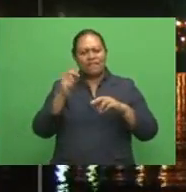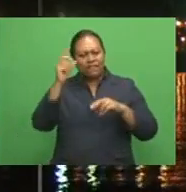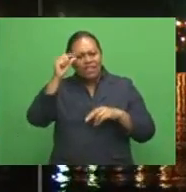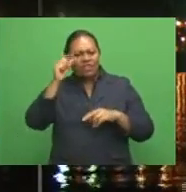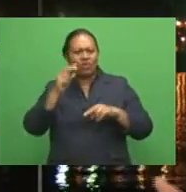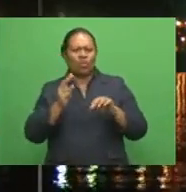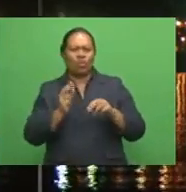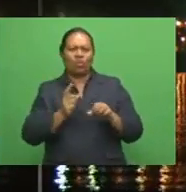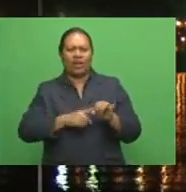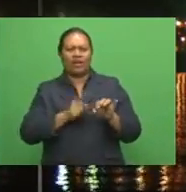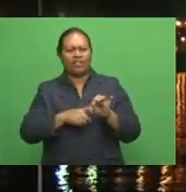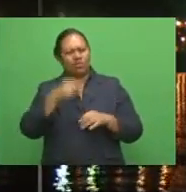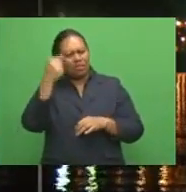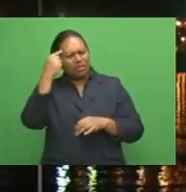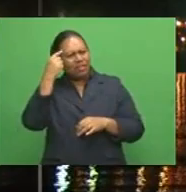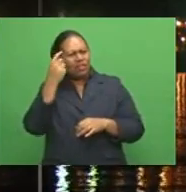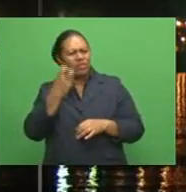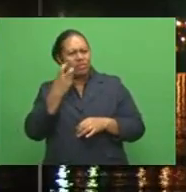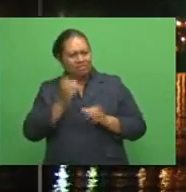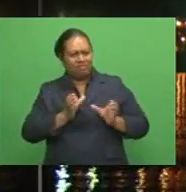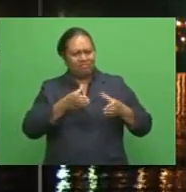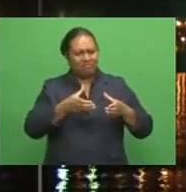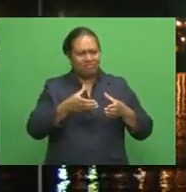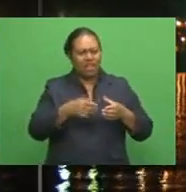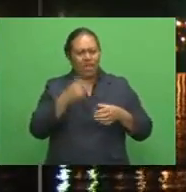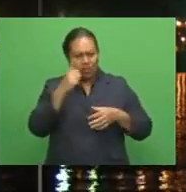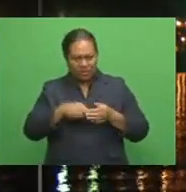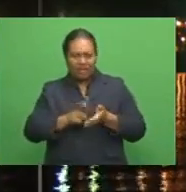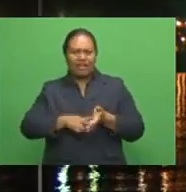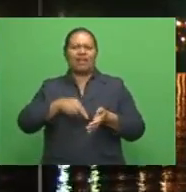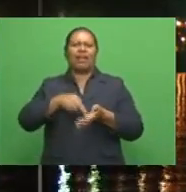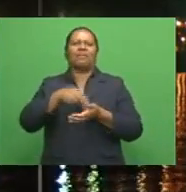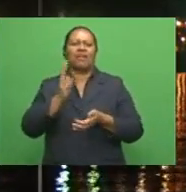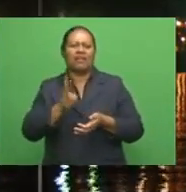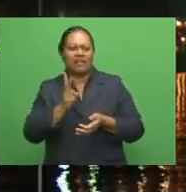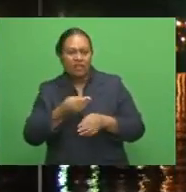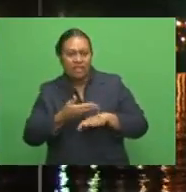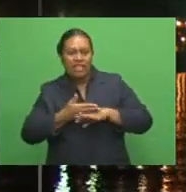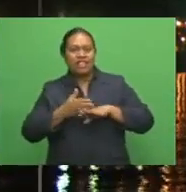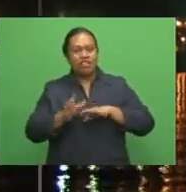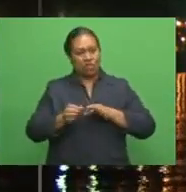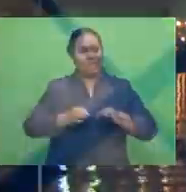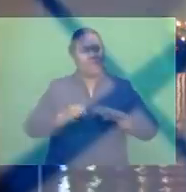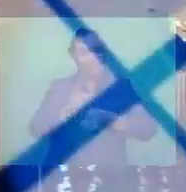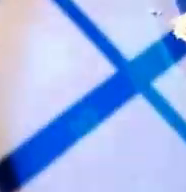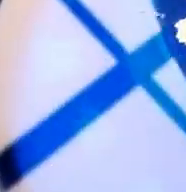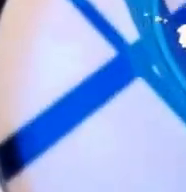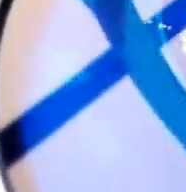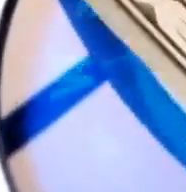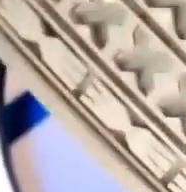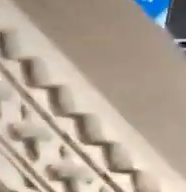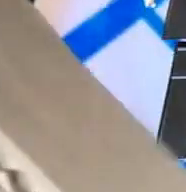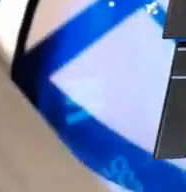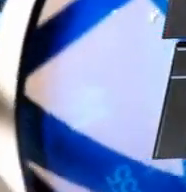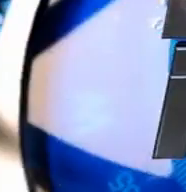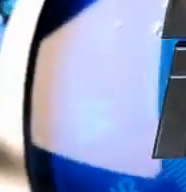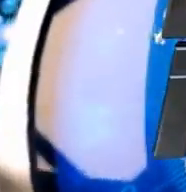asked, do you think our tourism sector will be able to bounce back quickly with the new initiatives in place?